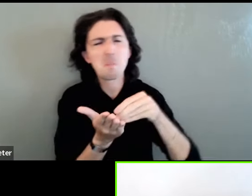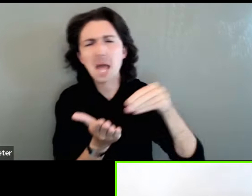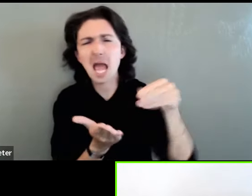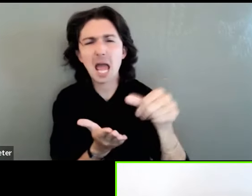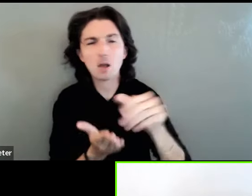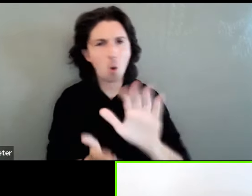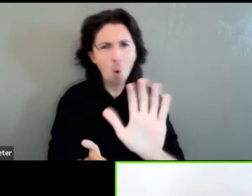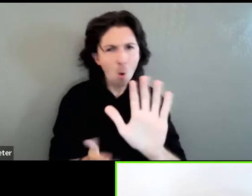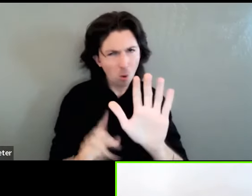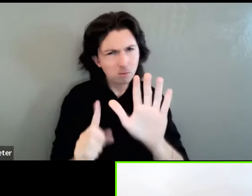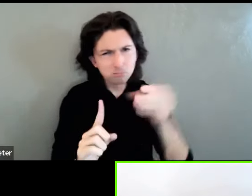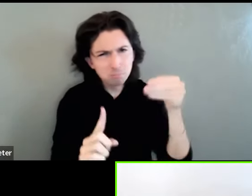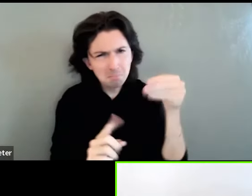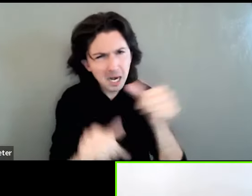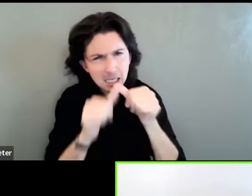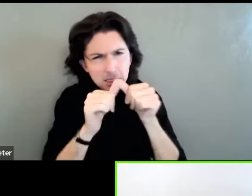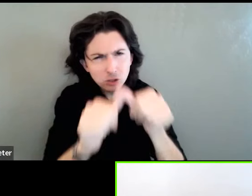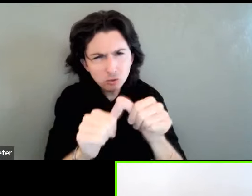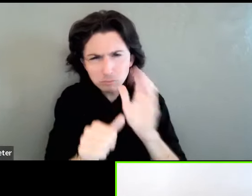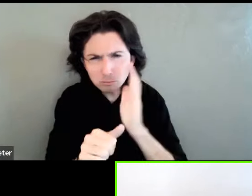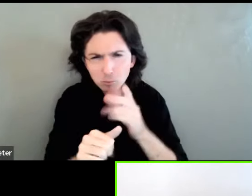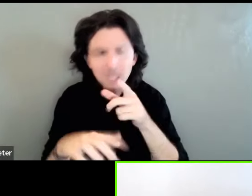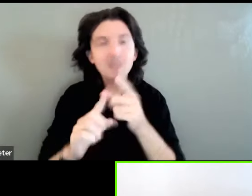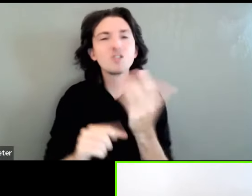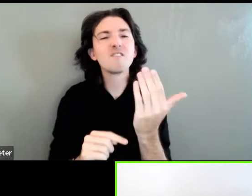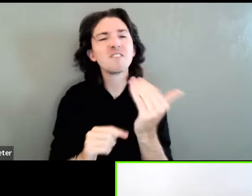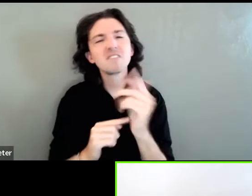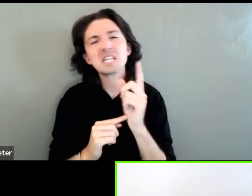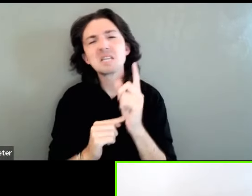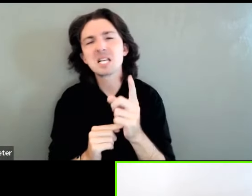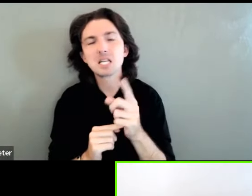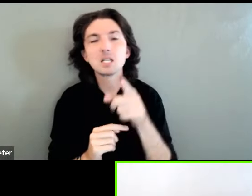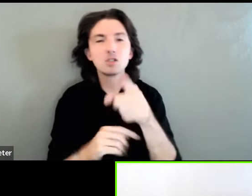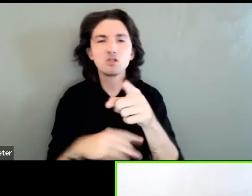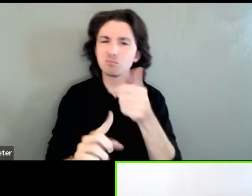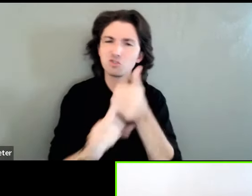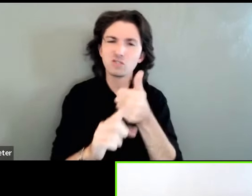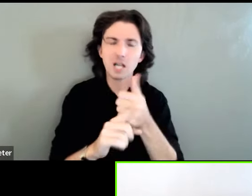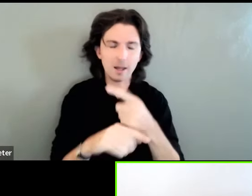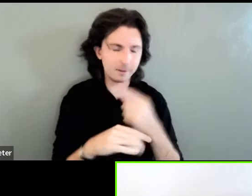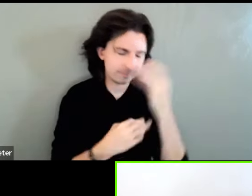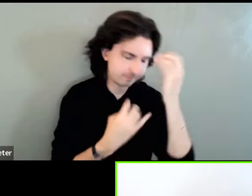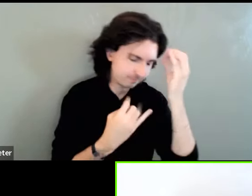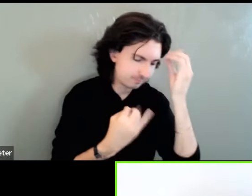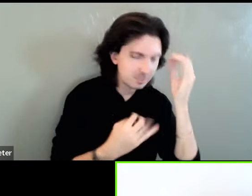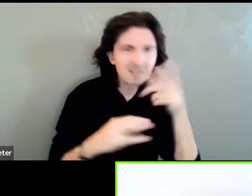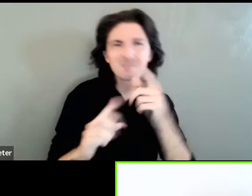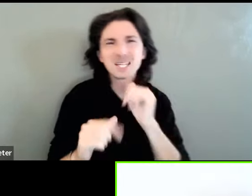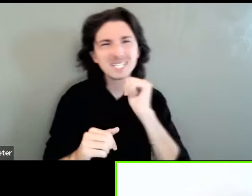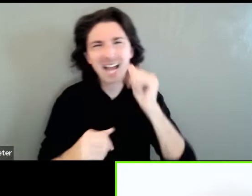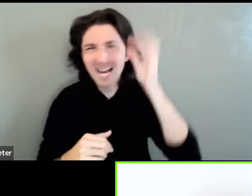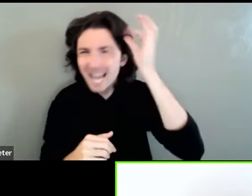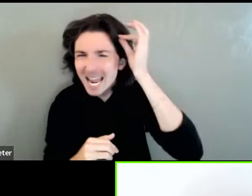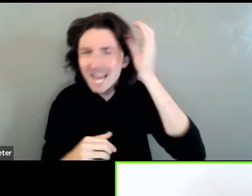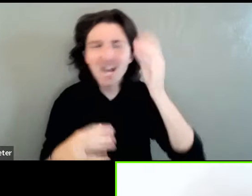not doing a table read. You're not in hair and makeup. You're not doing something for production that